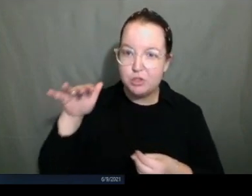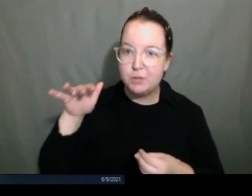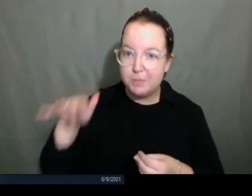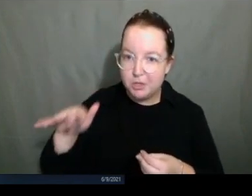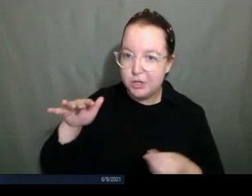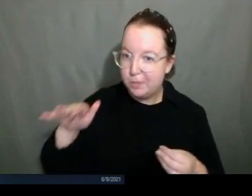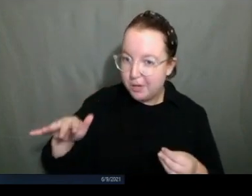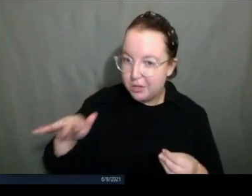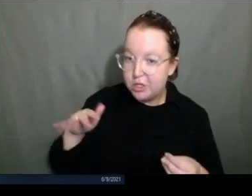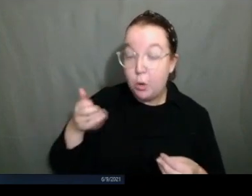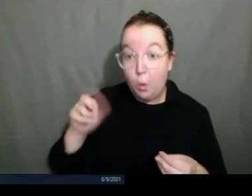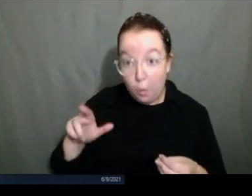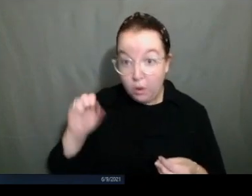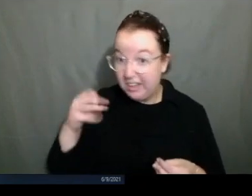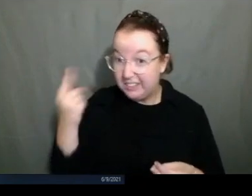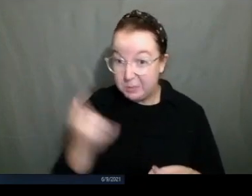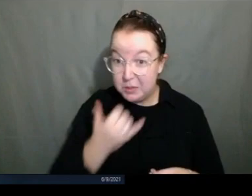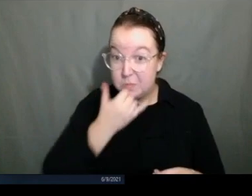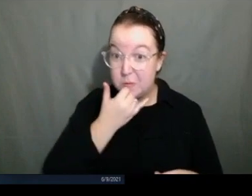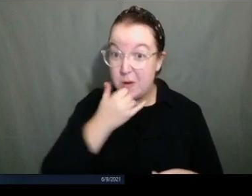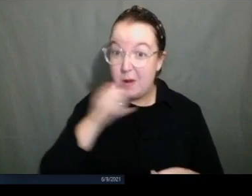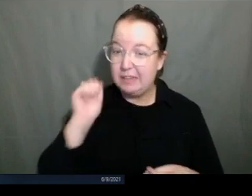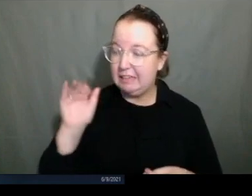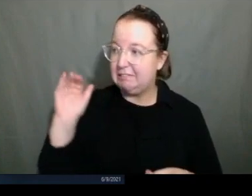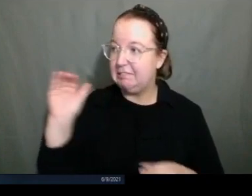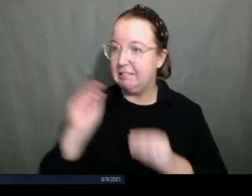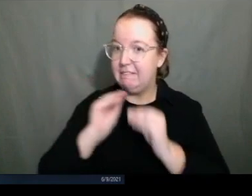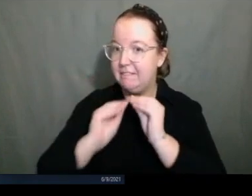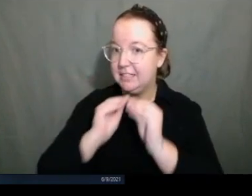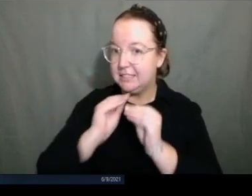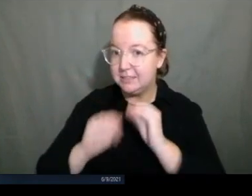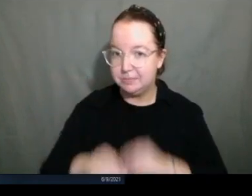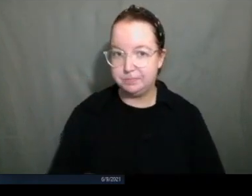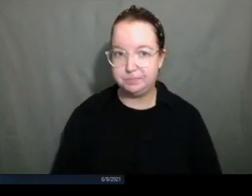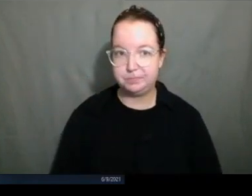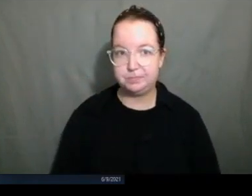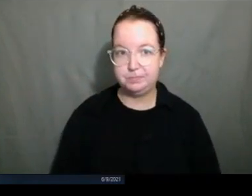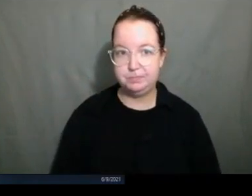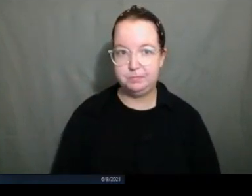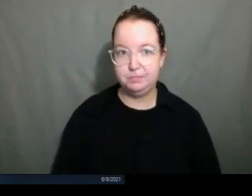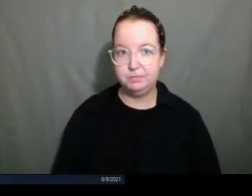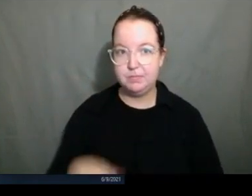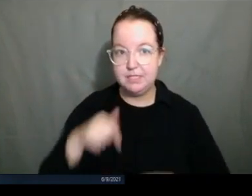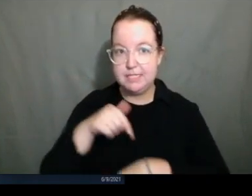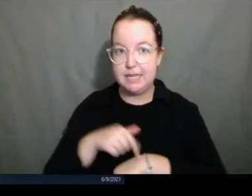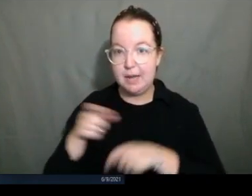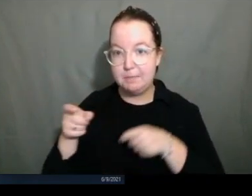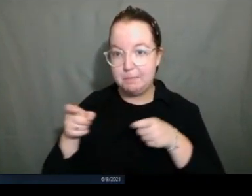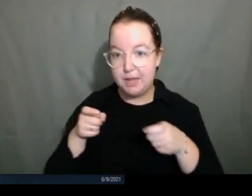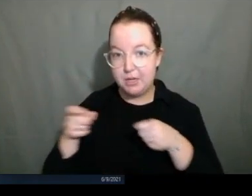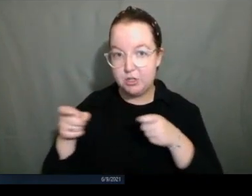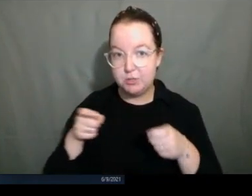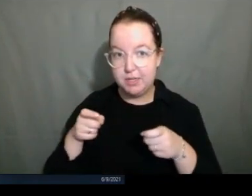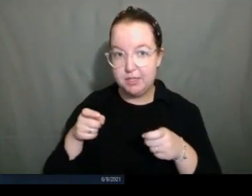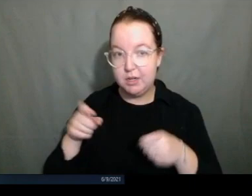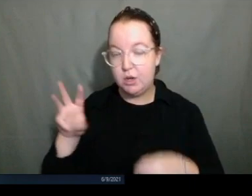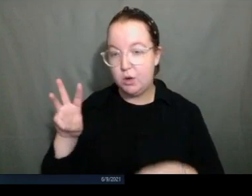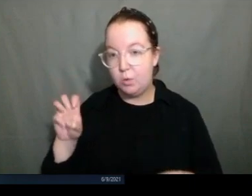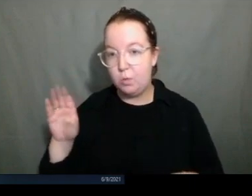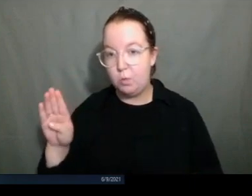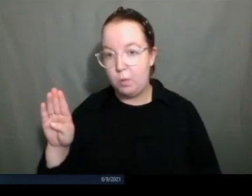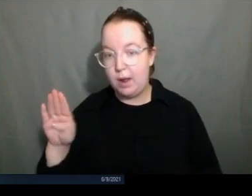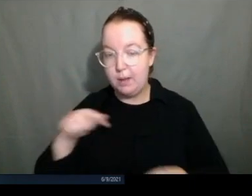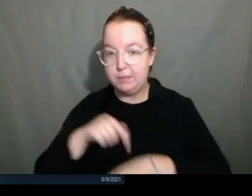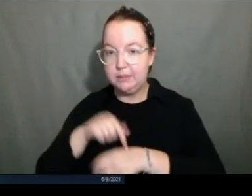if something is incorrect on your timesheet. So to access that, you're just going to come into time management and then web timesheet read